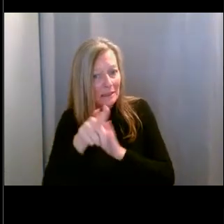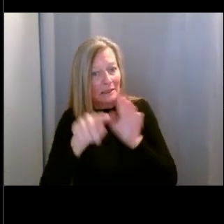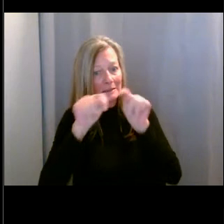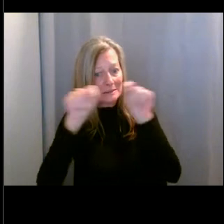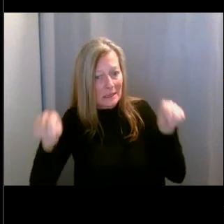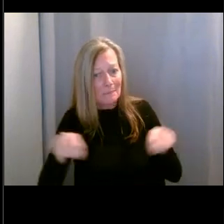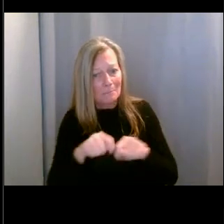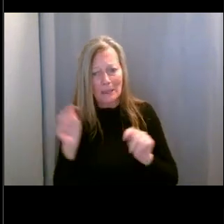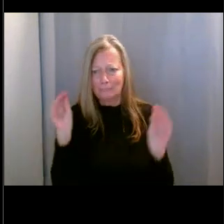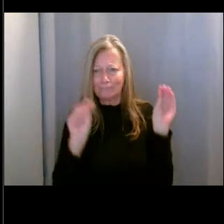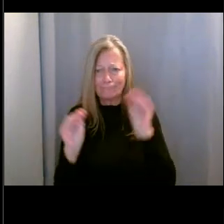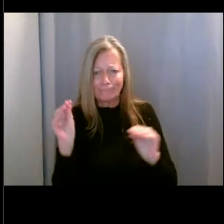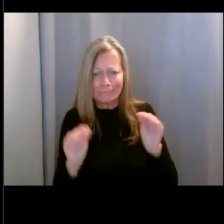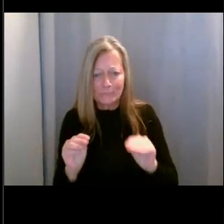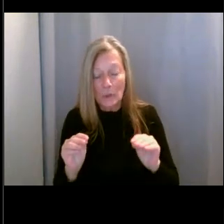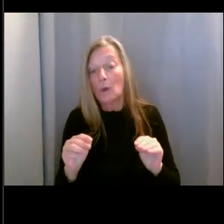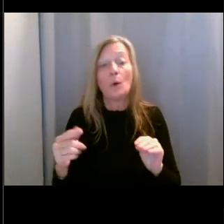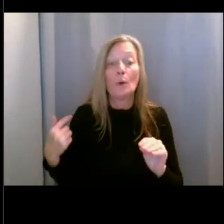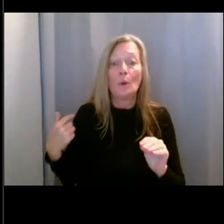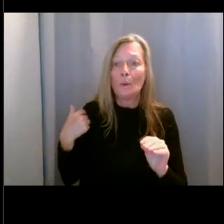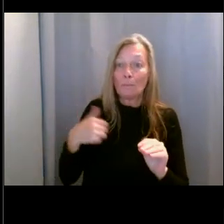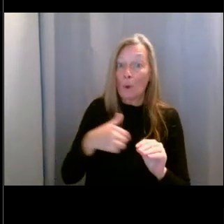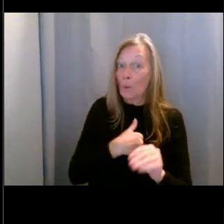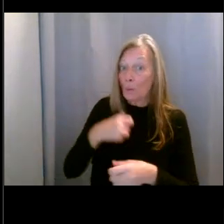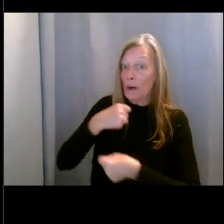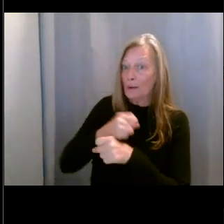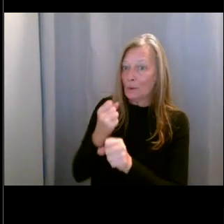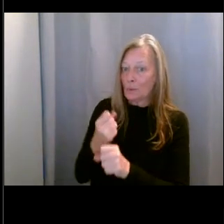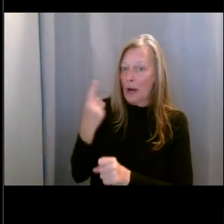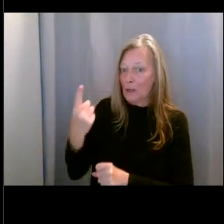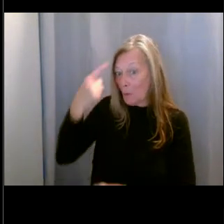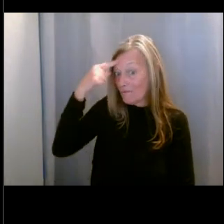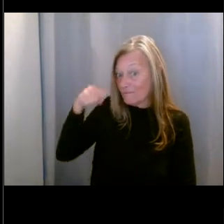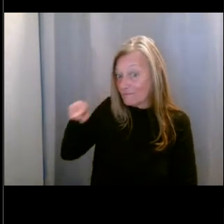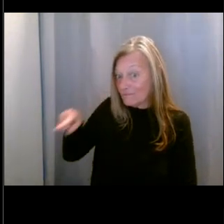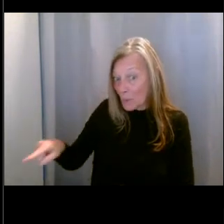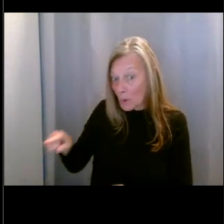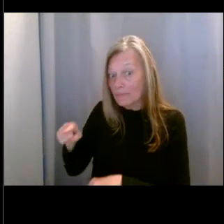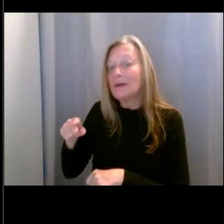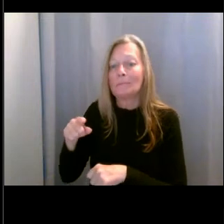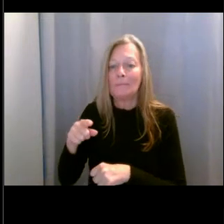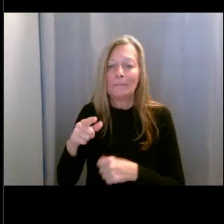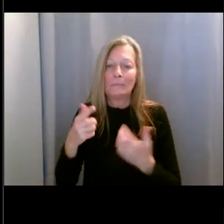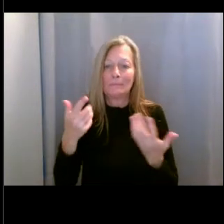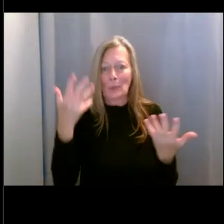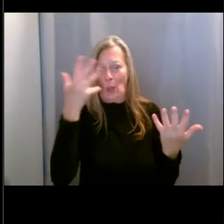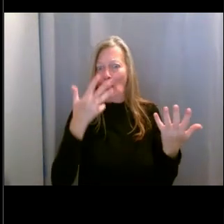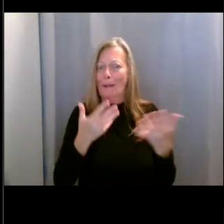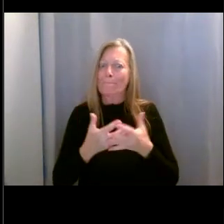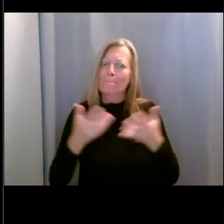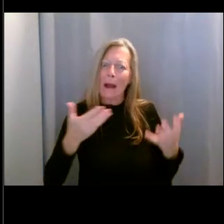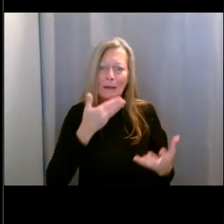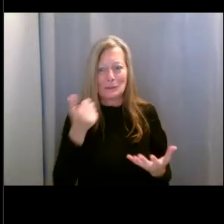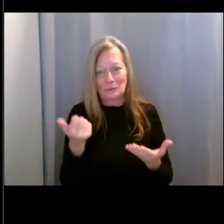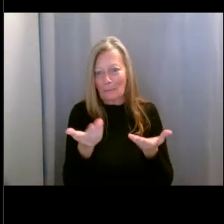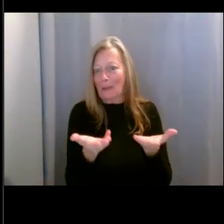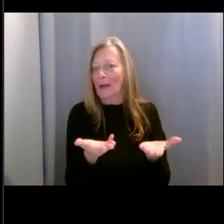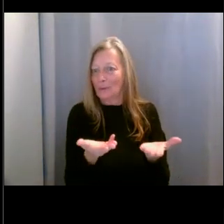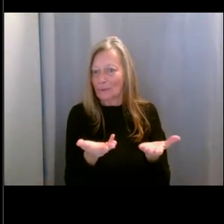but we created a template for them using this concept, and look how much better this looks. This is